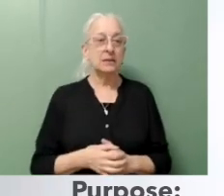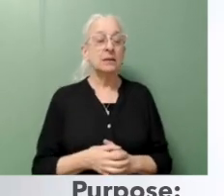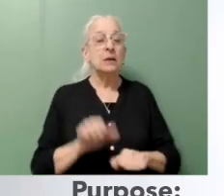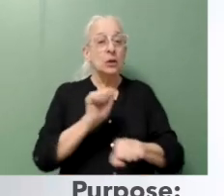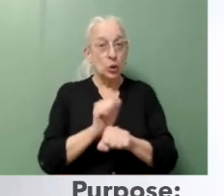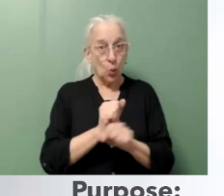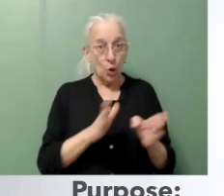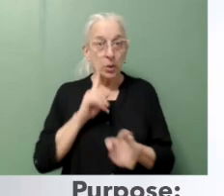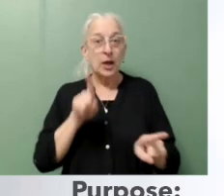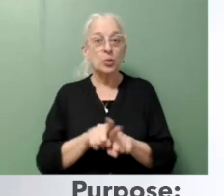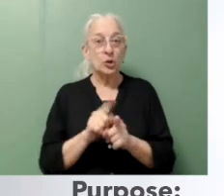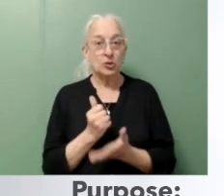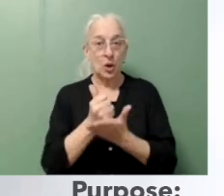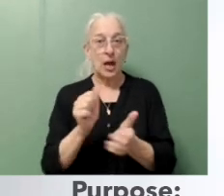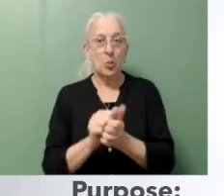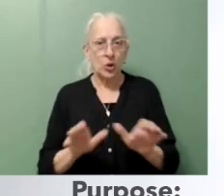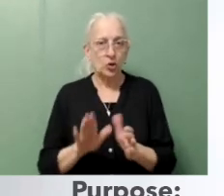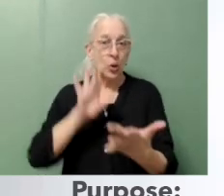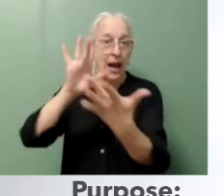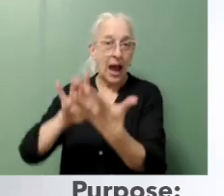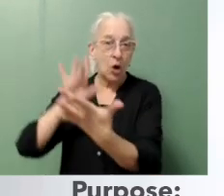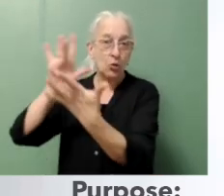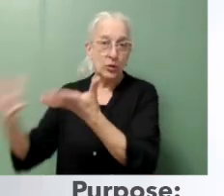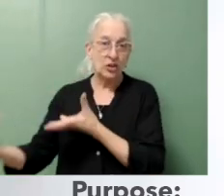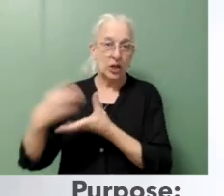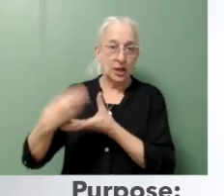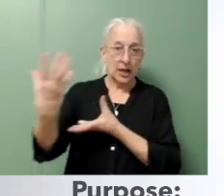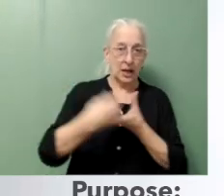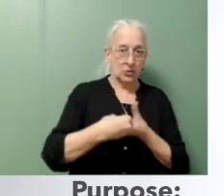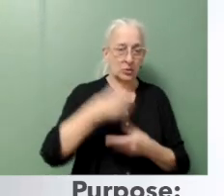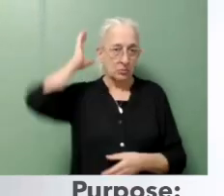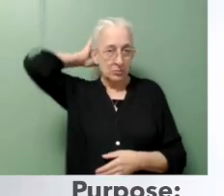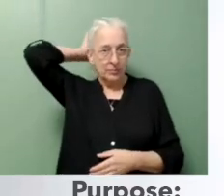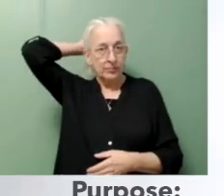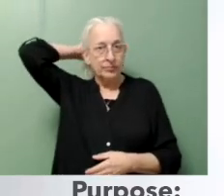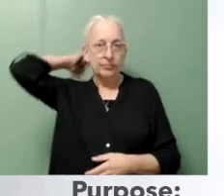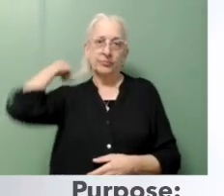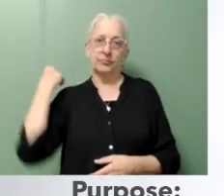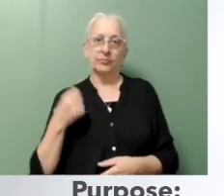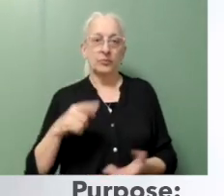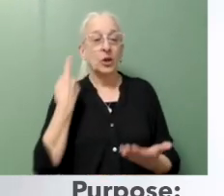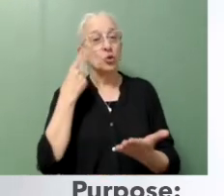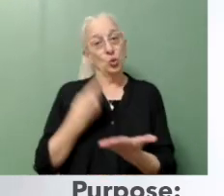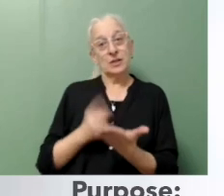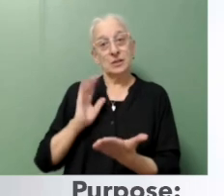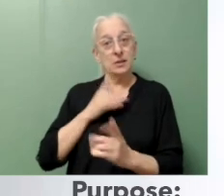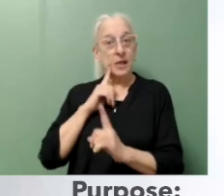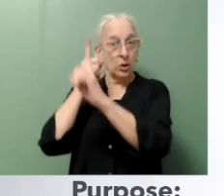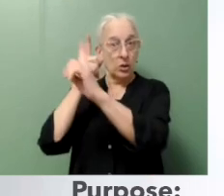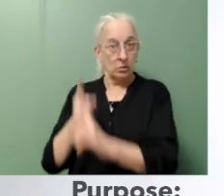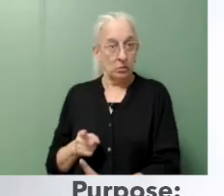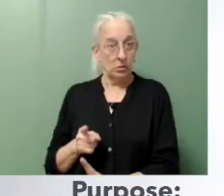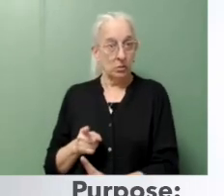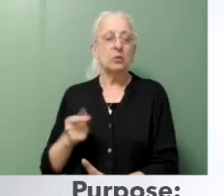plan will help with conducting outreach and engagement. To go over our objectives, the work plan includes